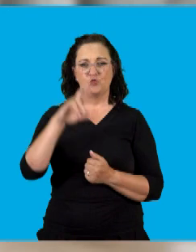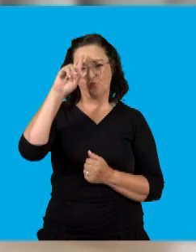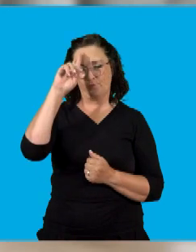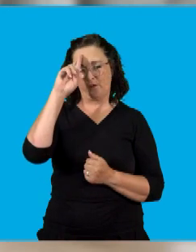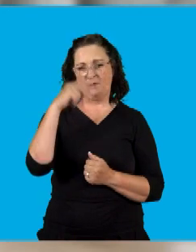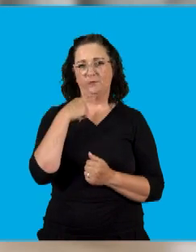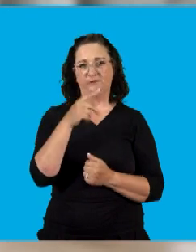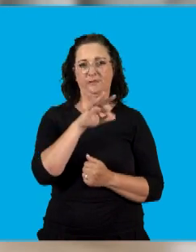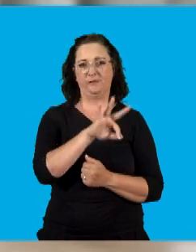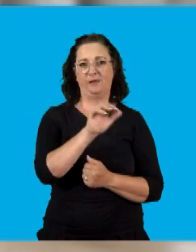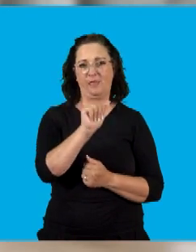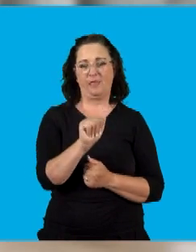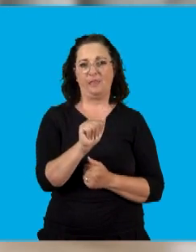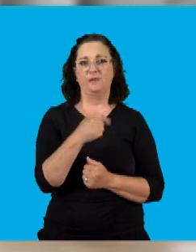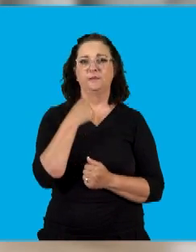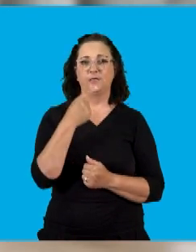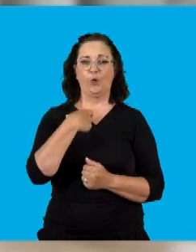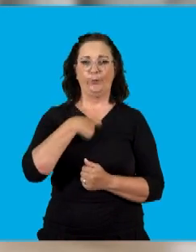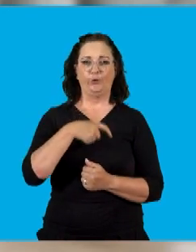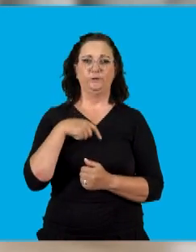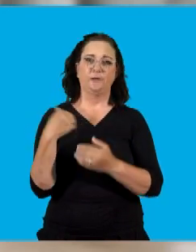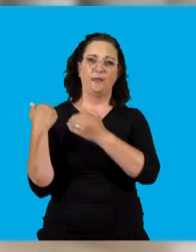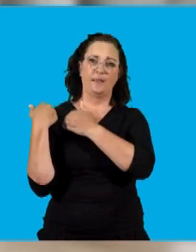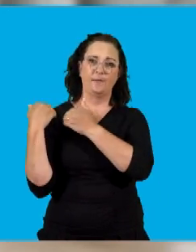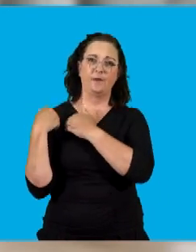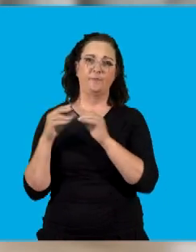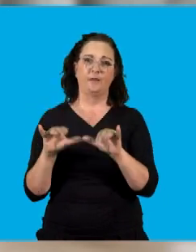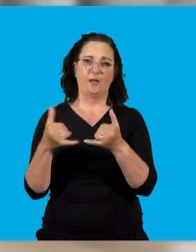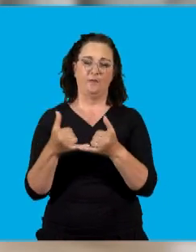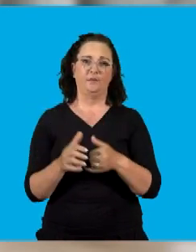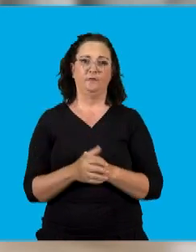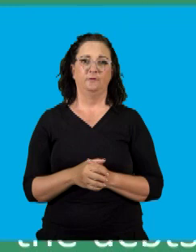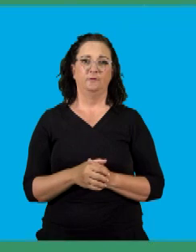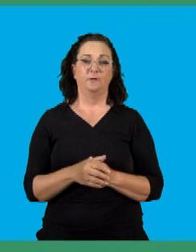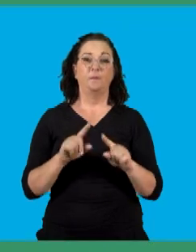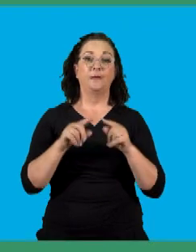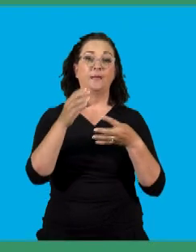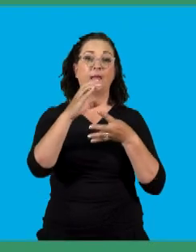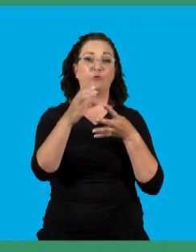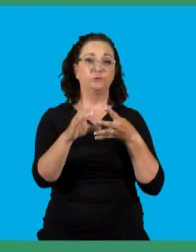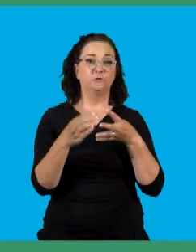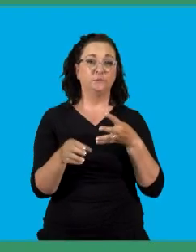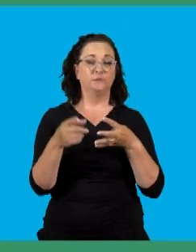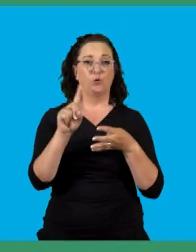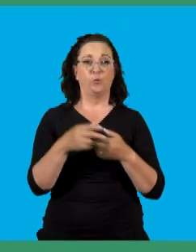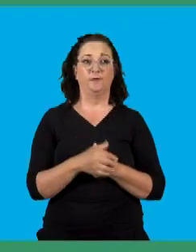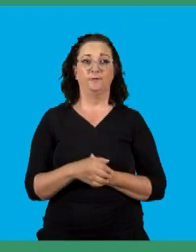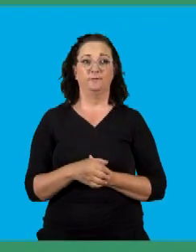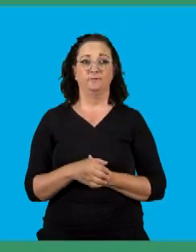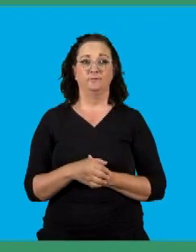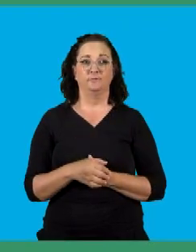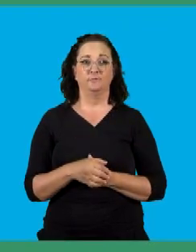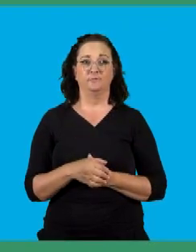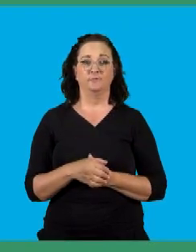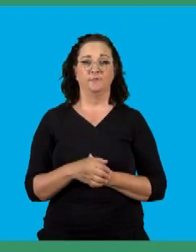ownership that we mentioned in question 3A was the personal liability company. Now we are looking at the characteristics.